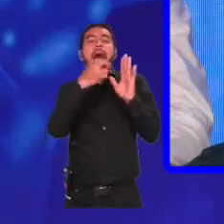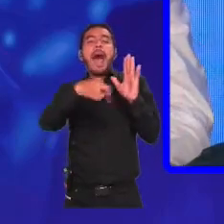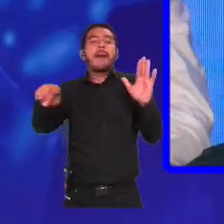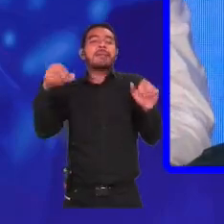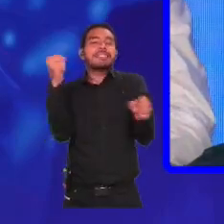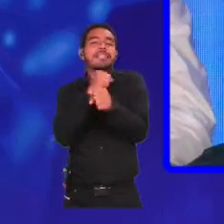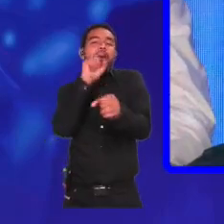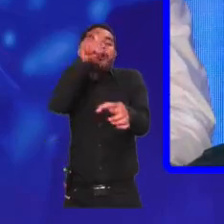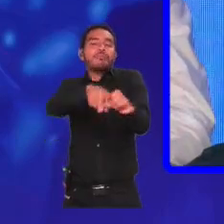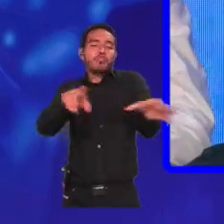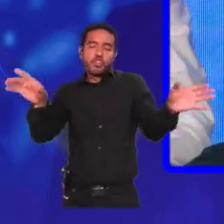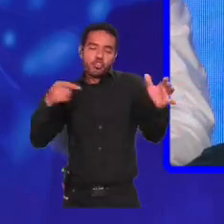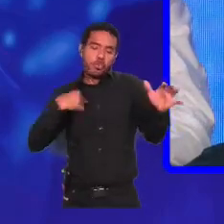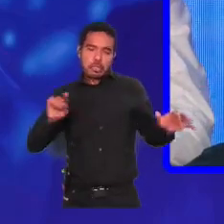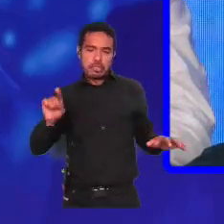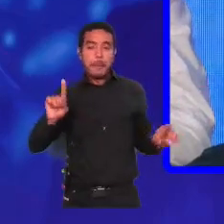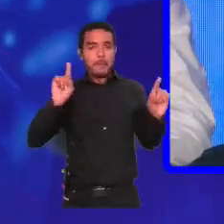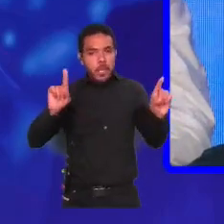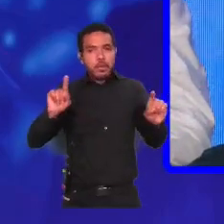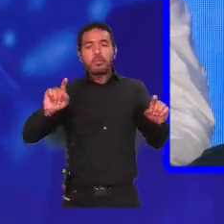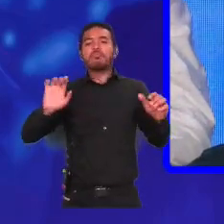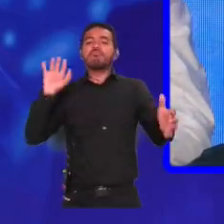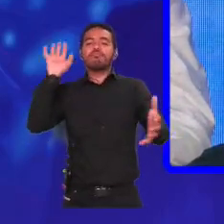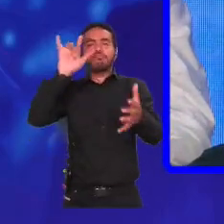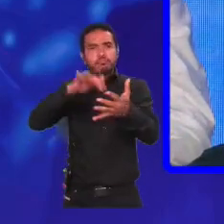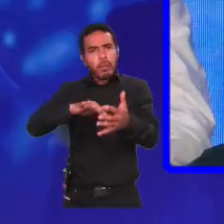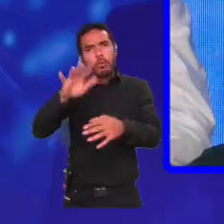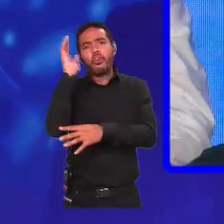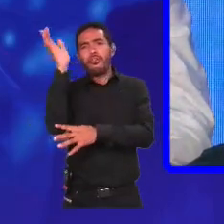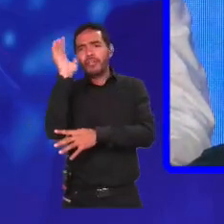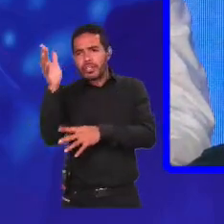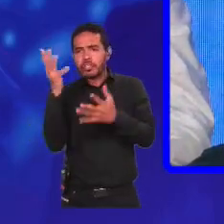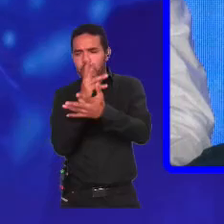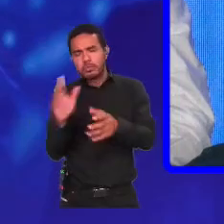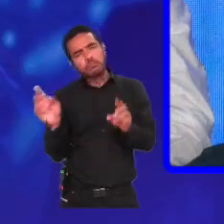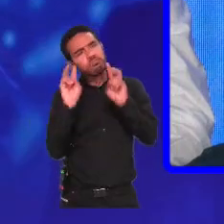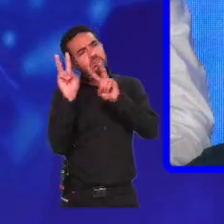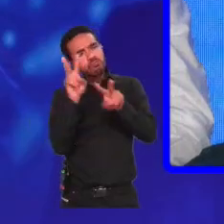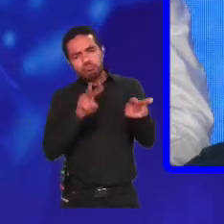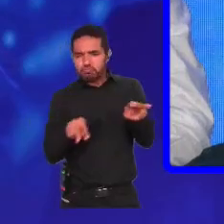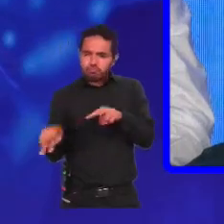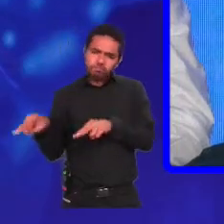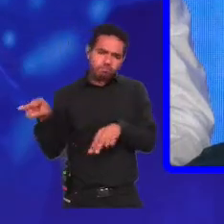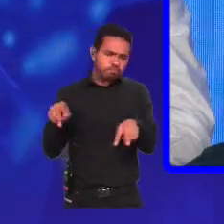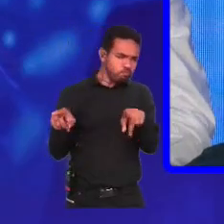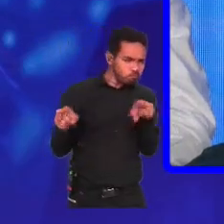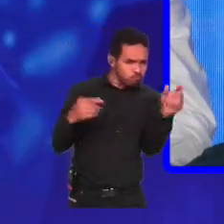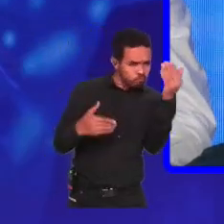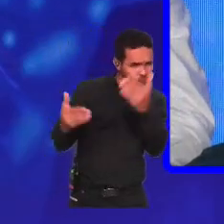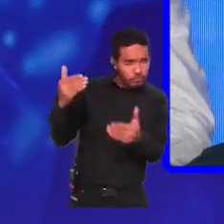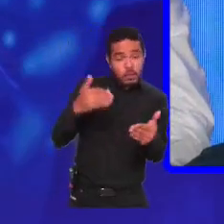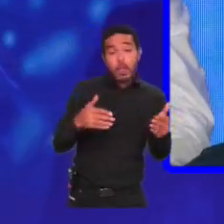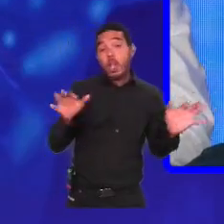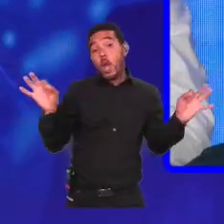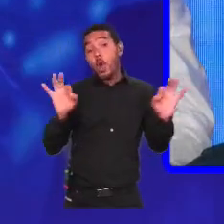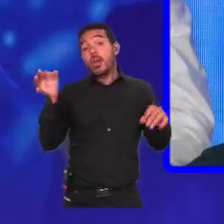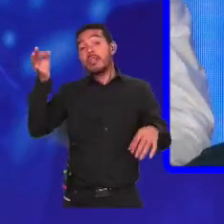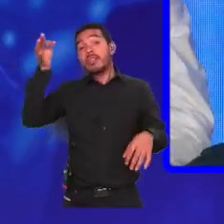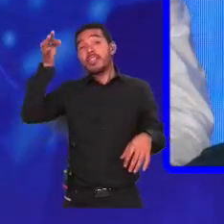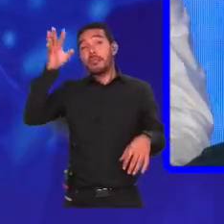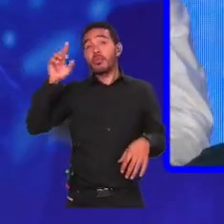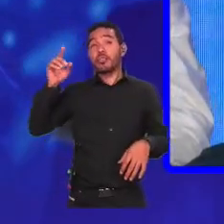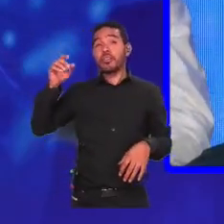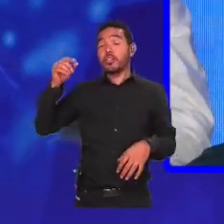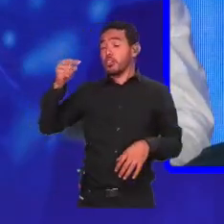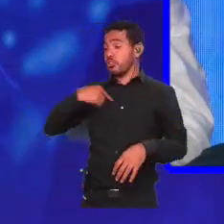and we visit conferences, and we are always on the lookout. Perhaps you know somebody who knows somebody who knows one of